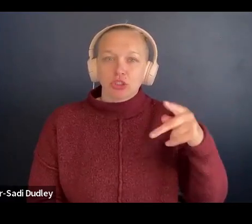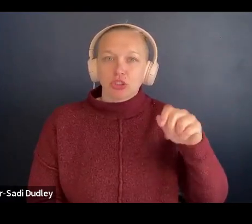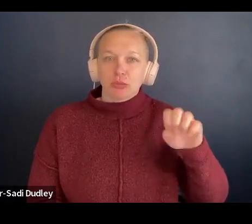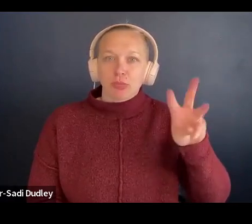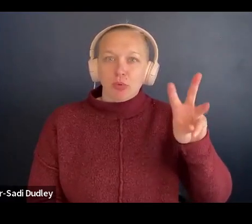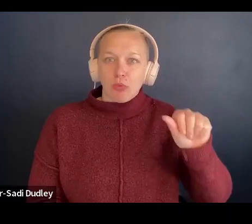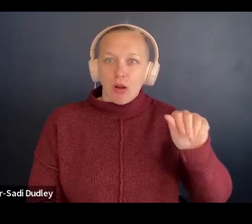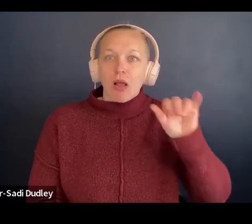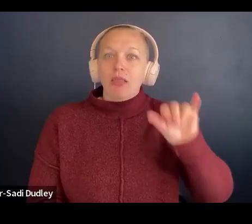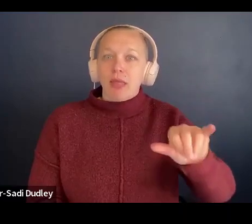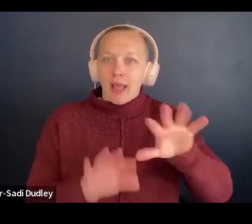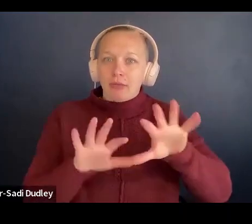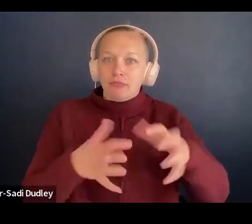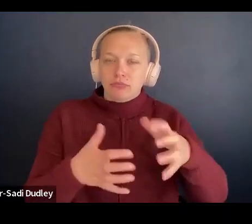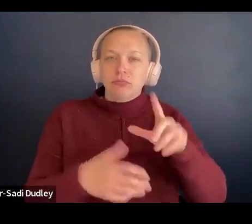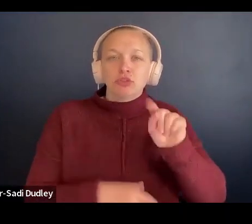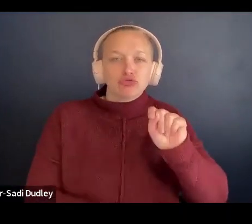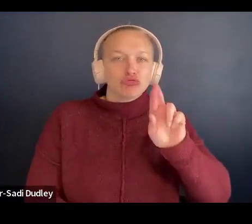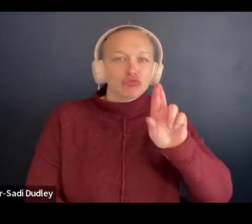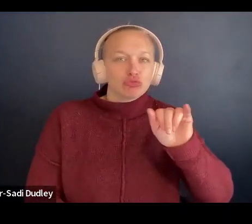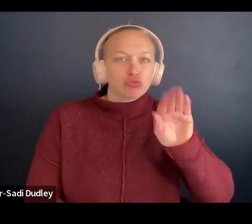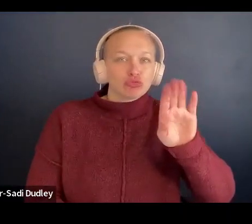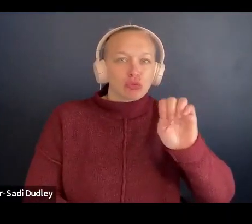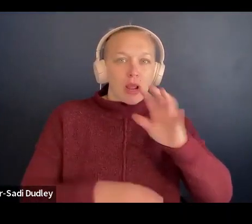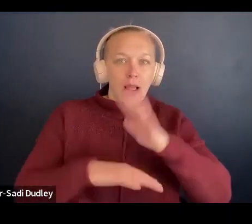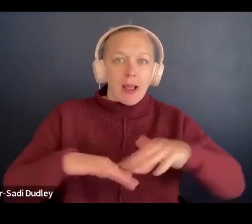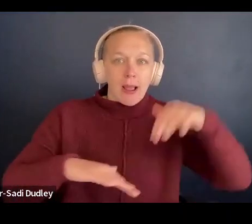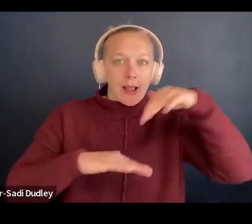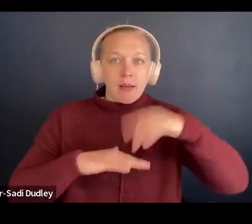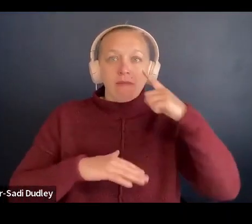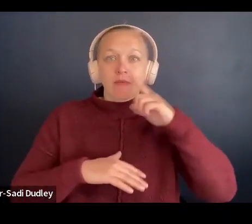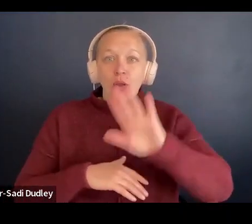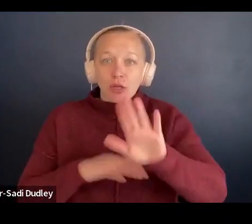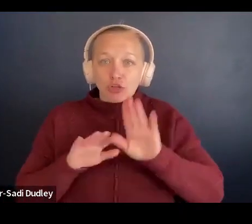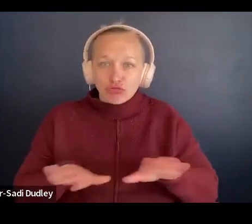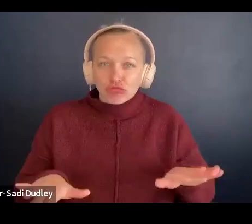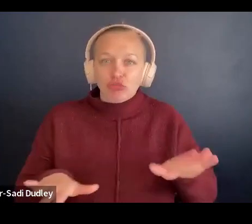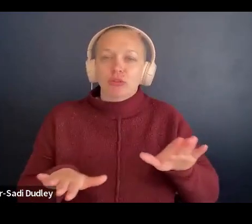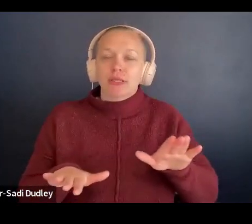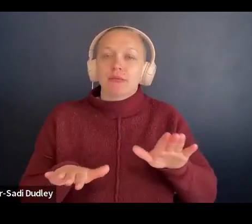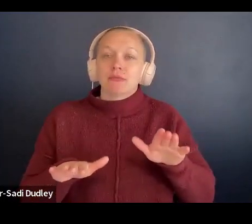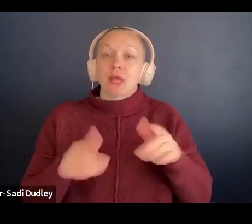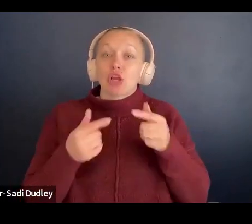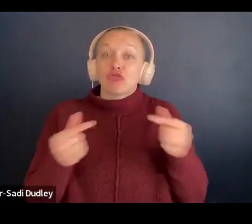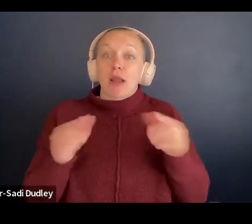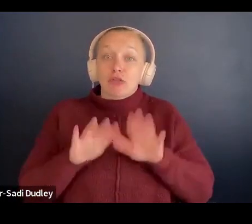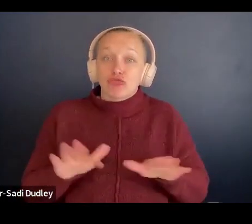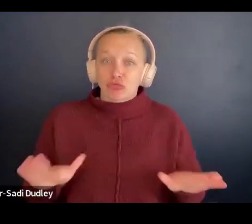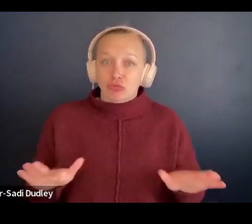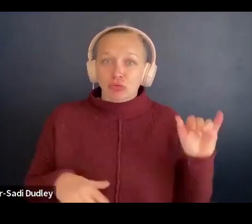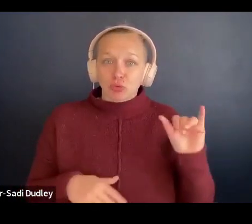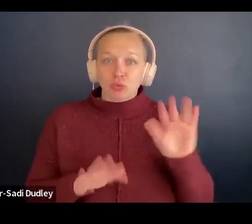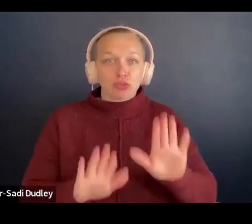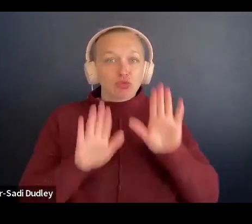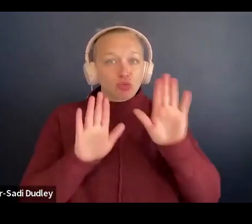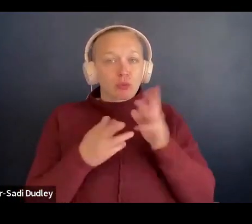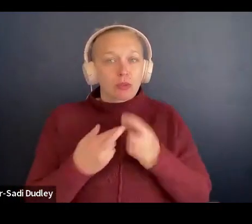grandchildren. So this is a wonderful organization that will help with resources for the tribal community.